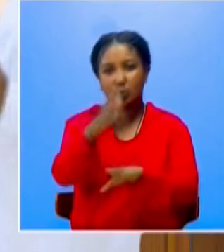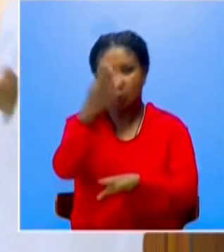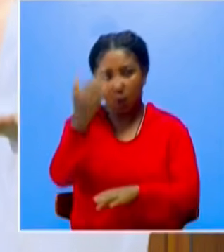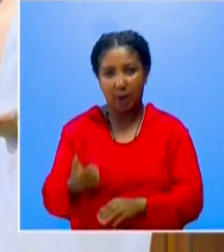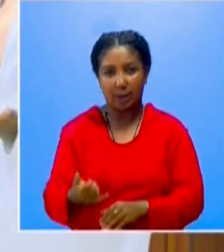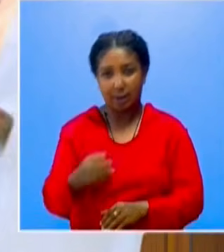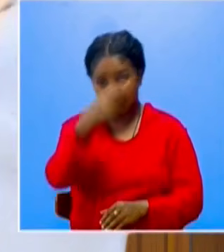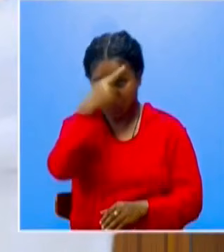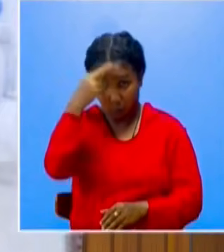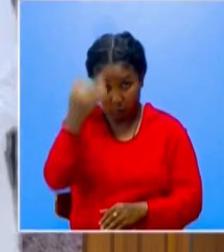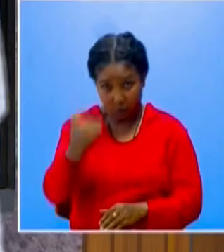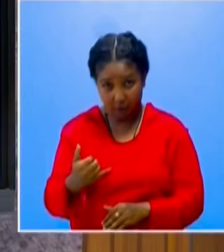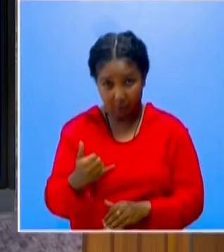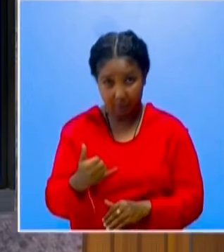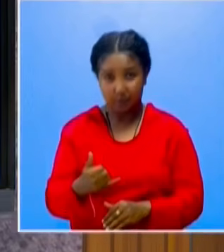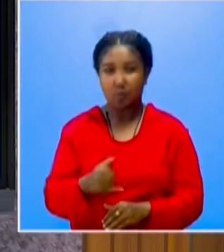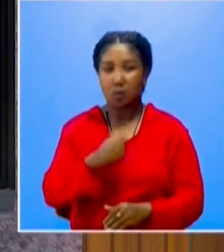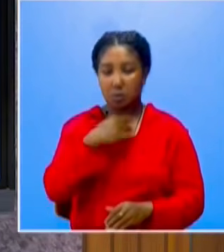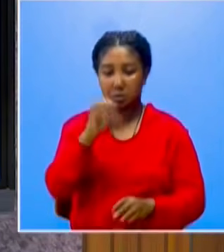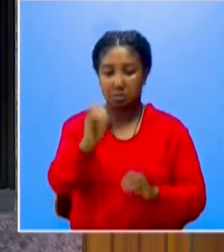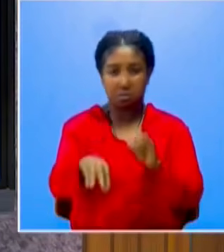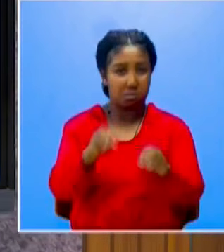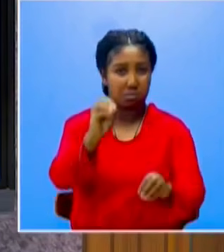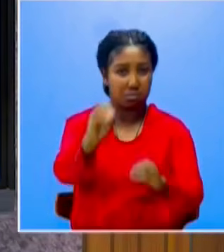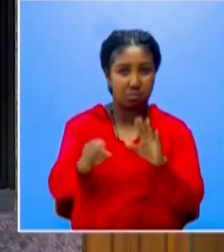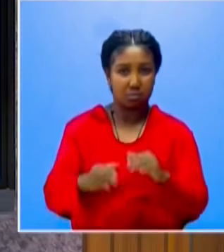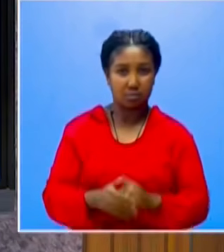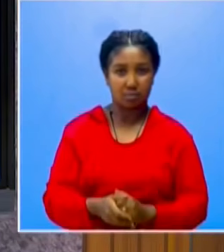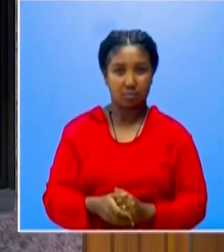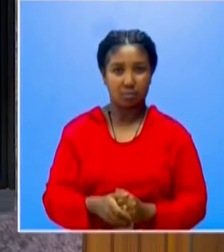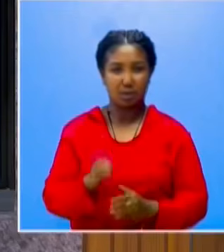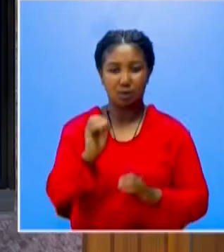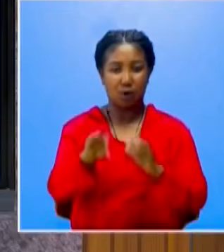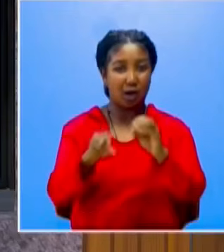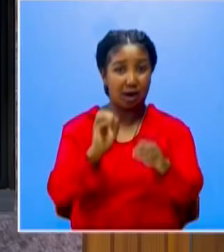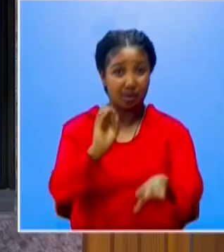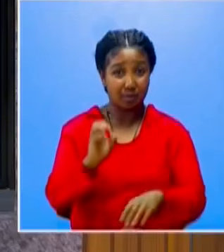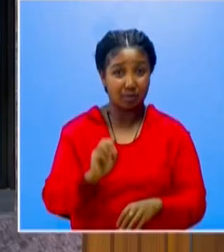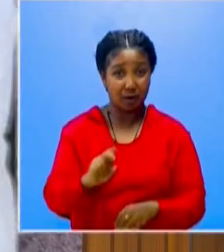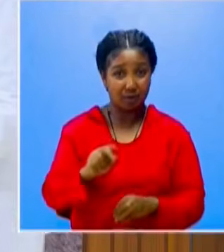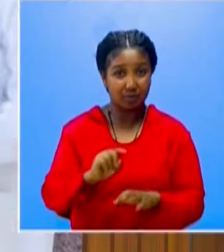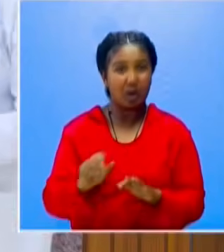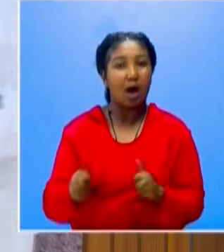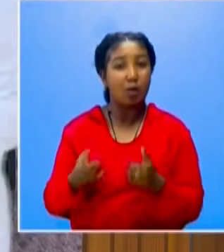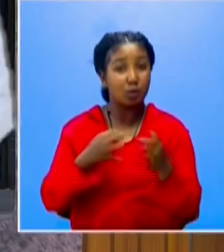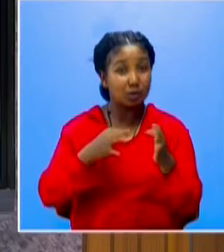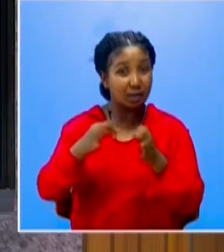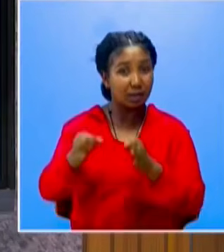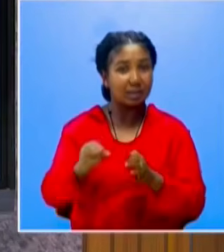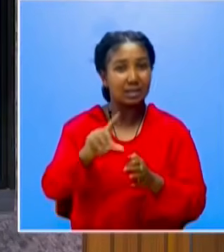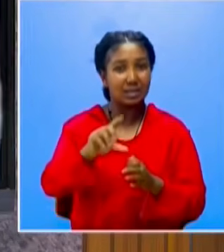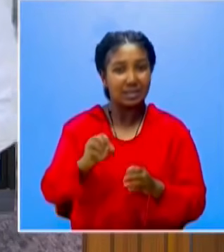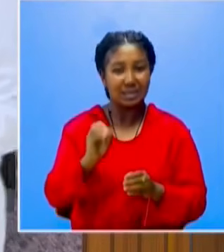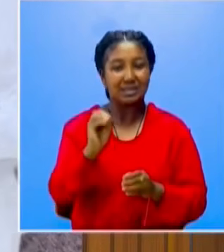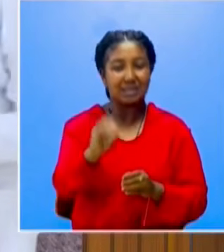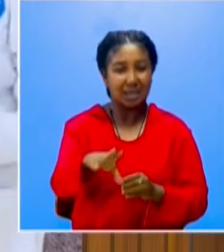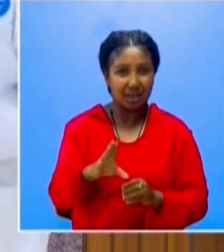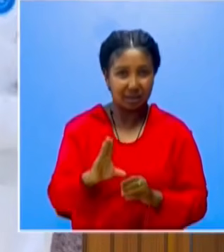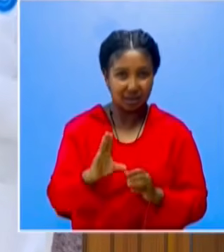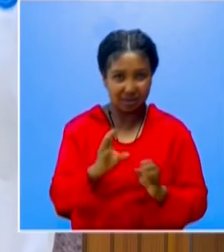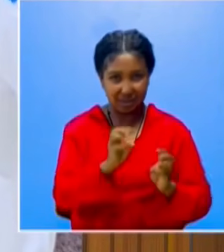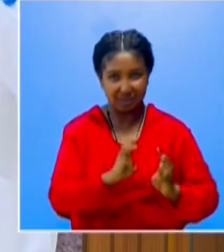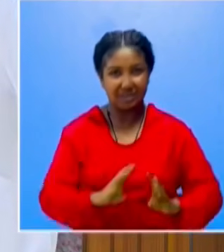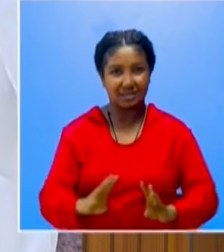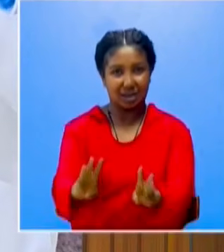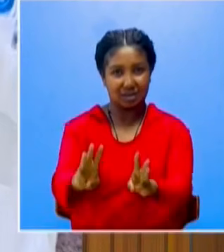Yes, the reason is what? Littering garbage, or throwing garbage, right? So how do we say? Littering in the streets,